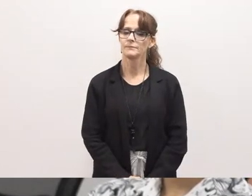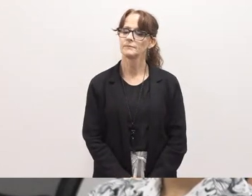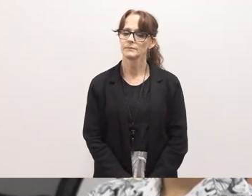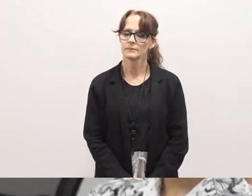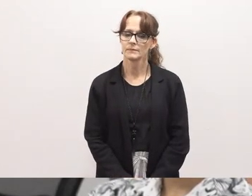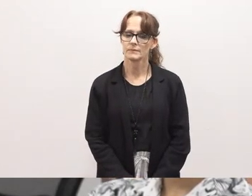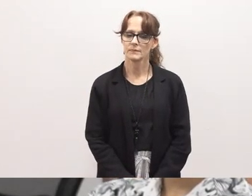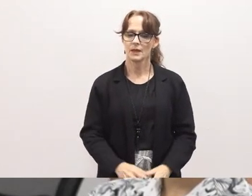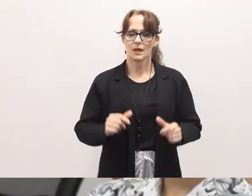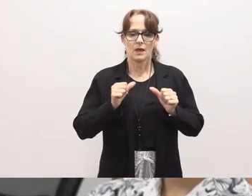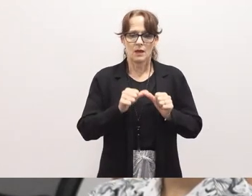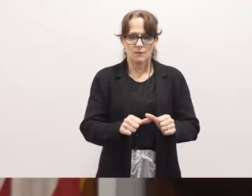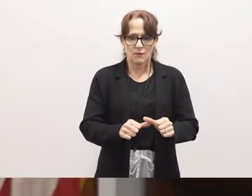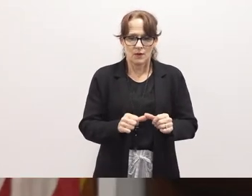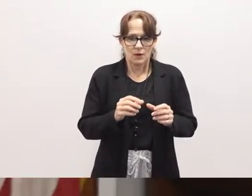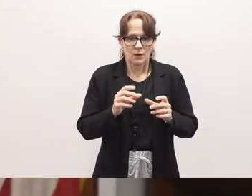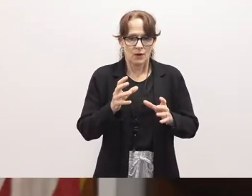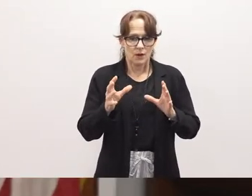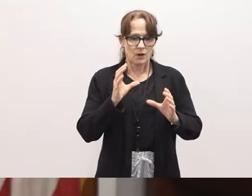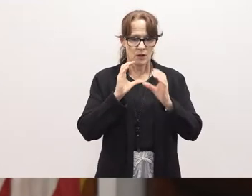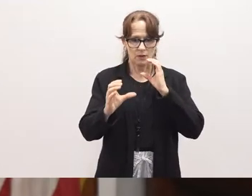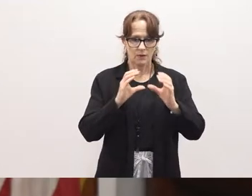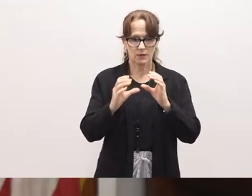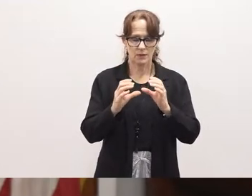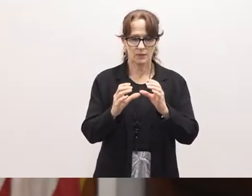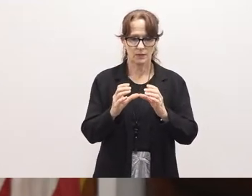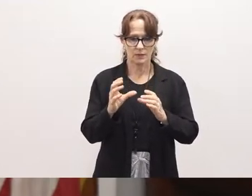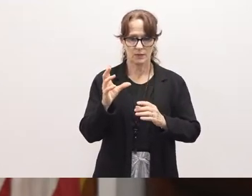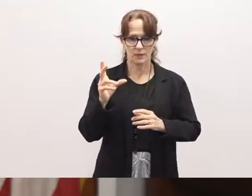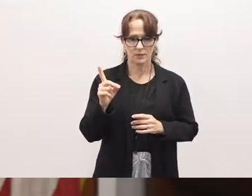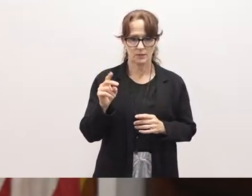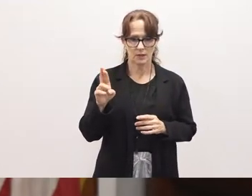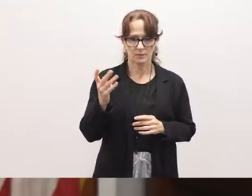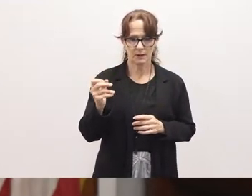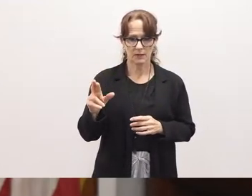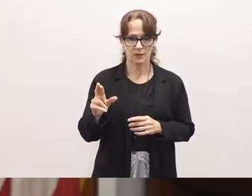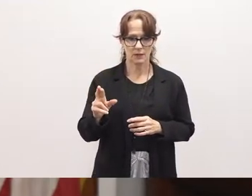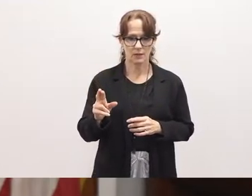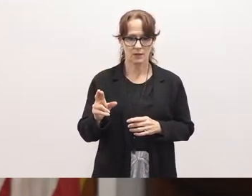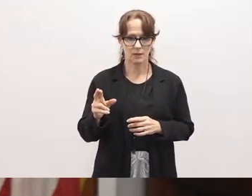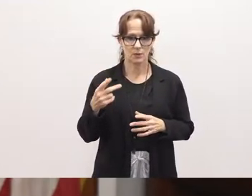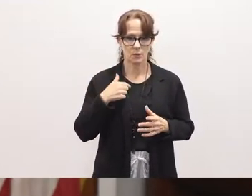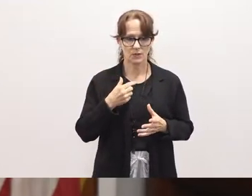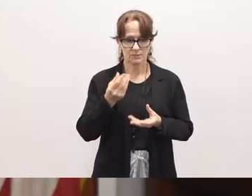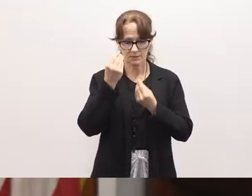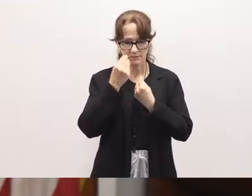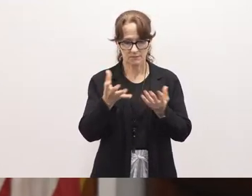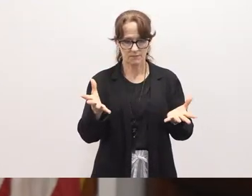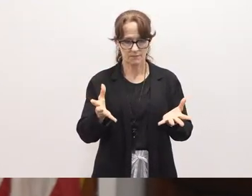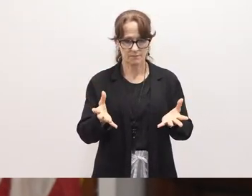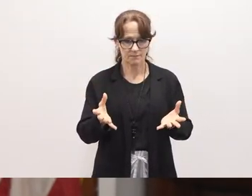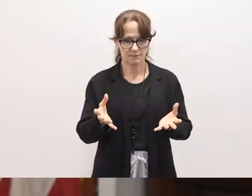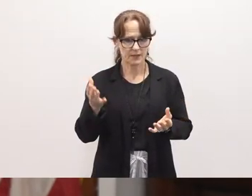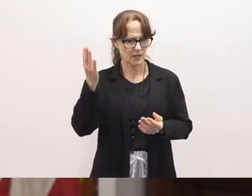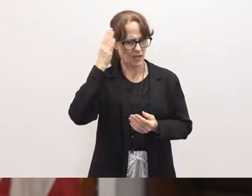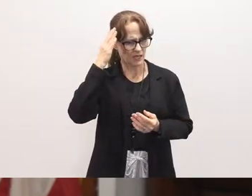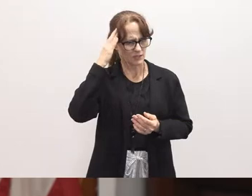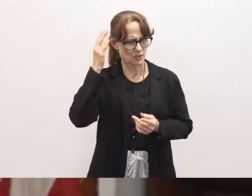And for further conversation, Dr. Baker, if we could get briefed at some point as to, because I